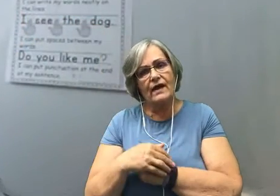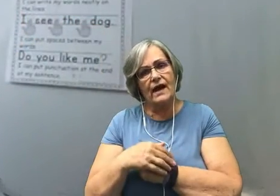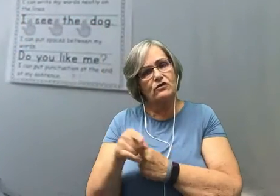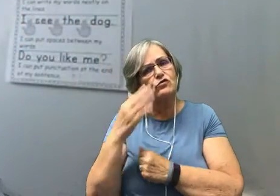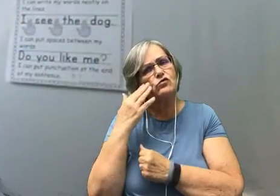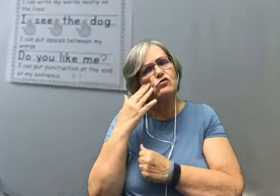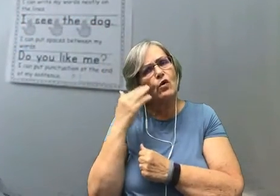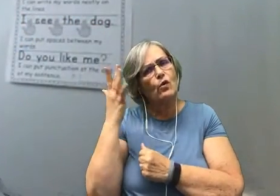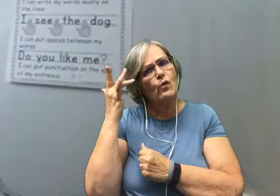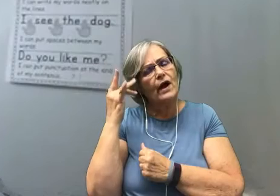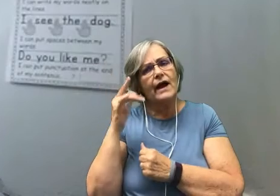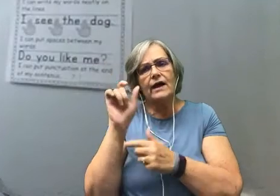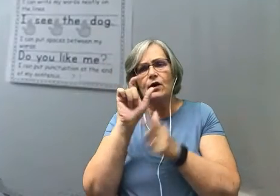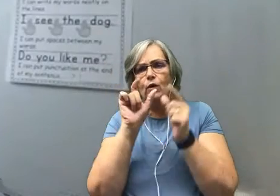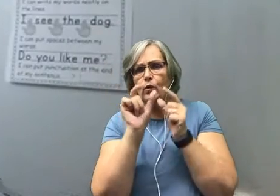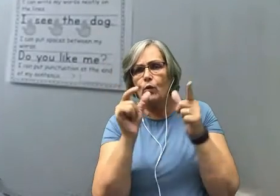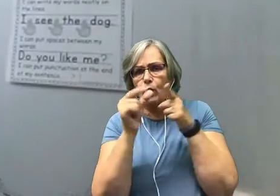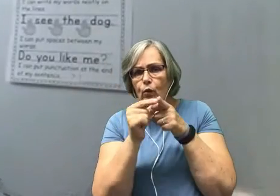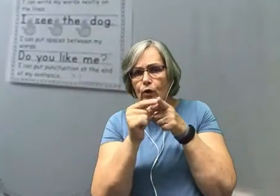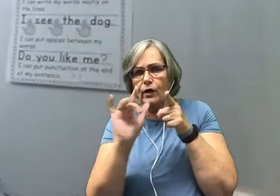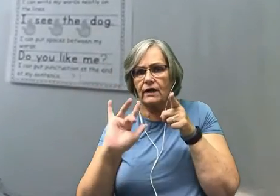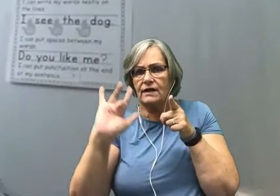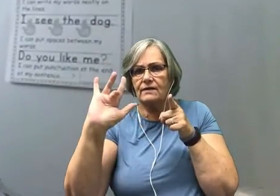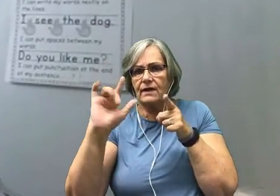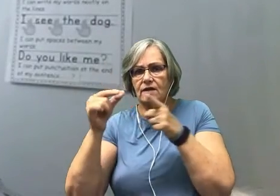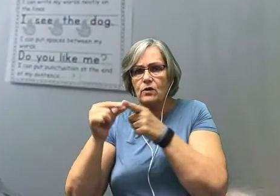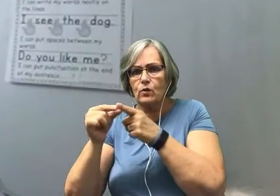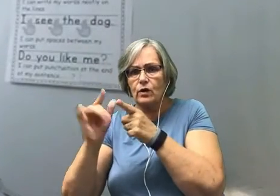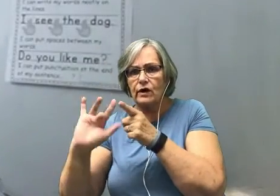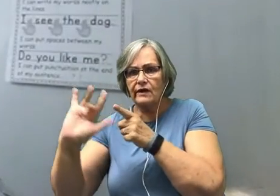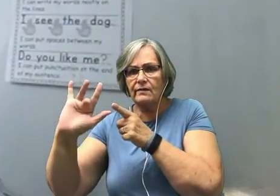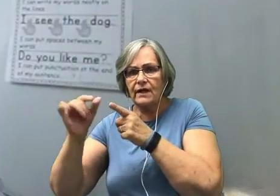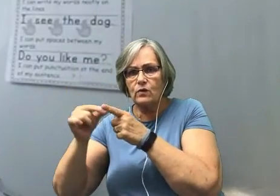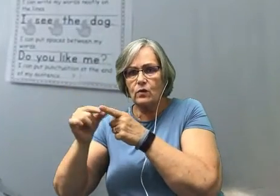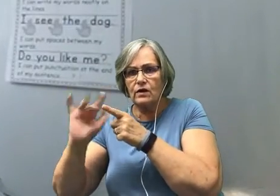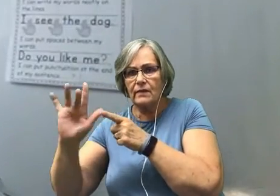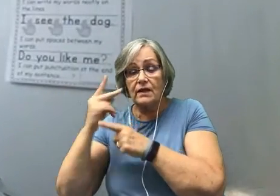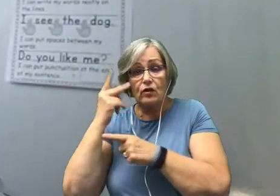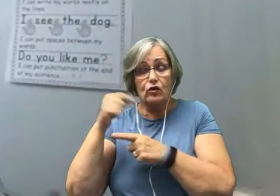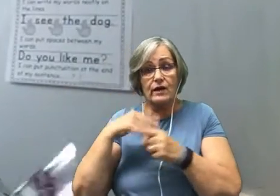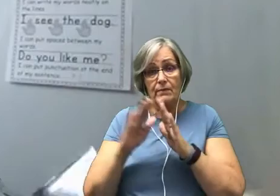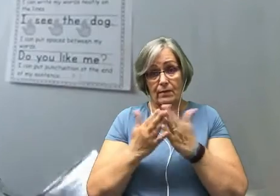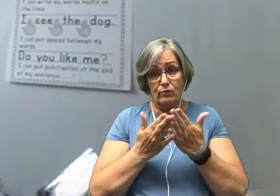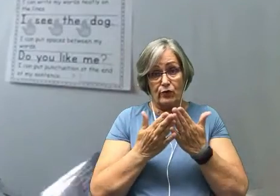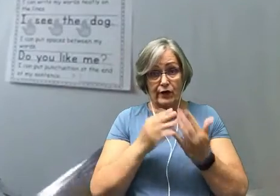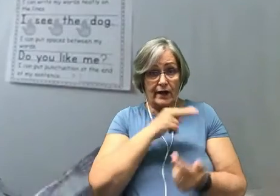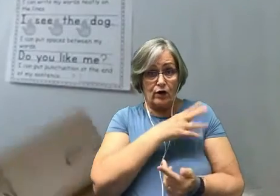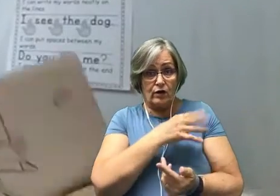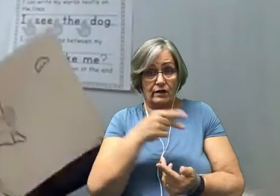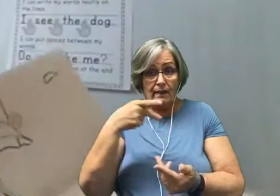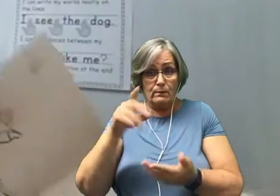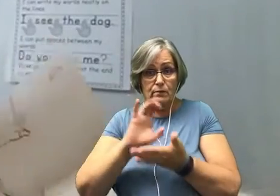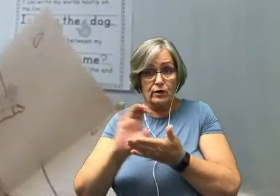do that? Does anybody know why do we put finger spaces between our words? When I look at my book, Harold and the